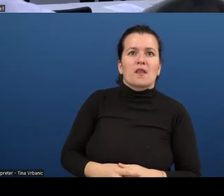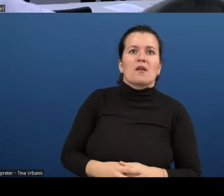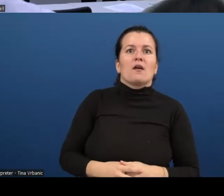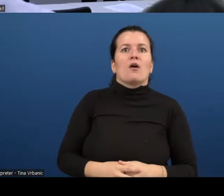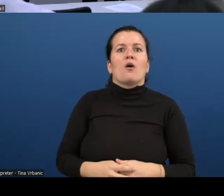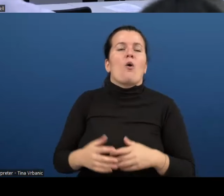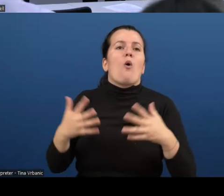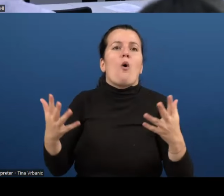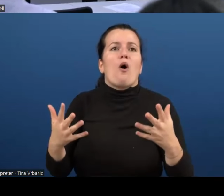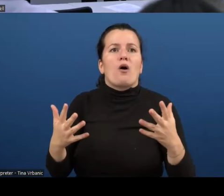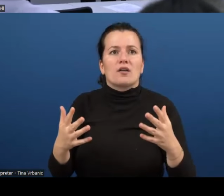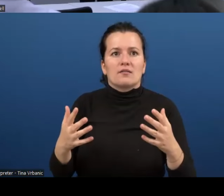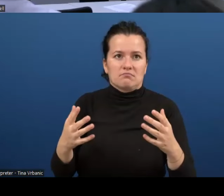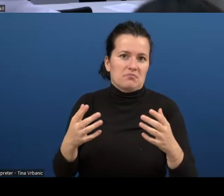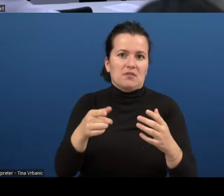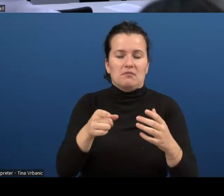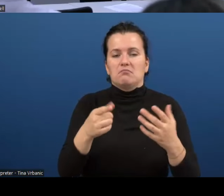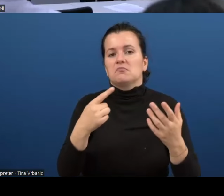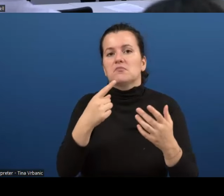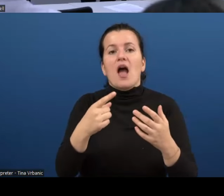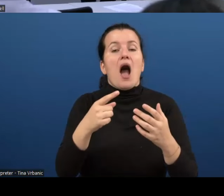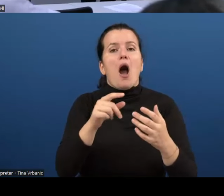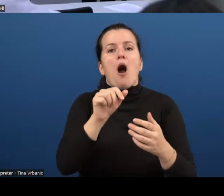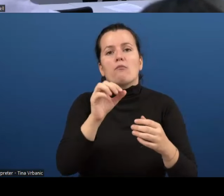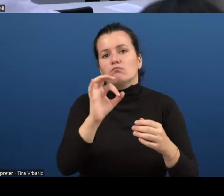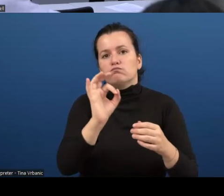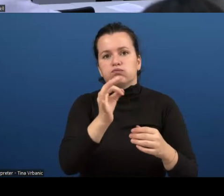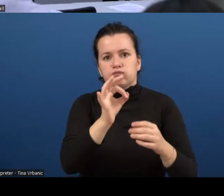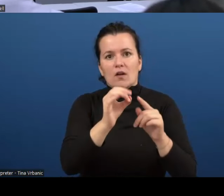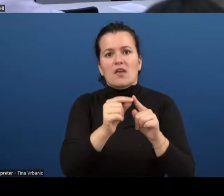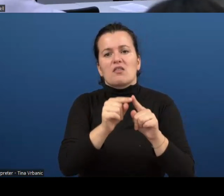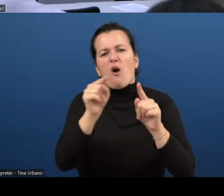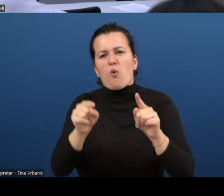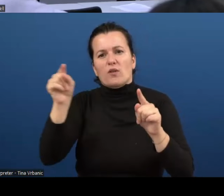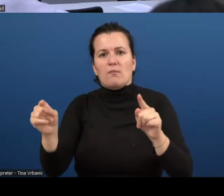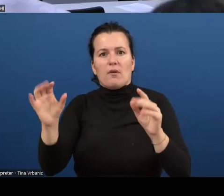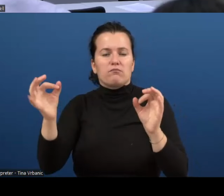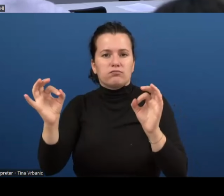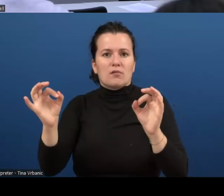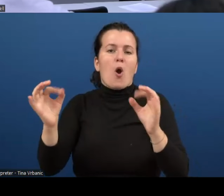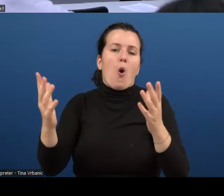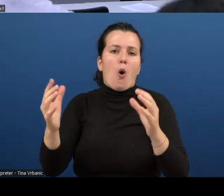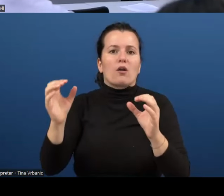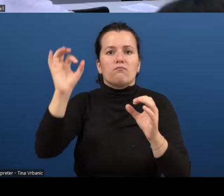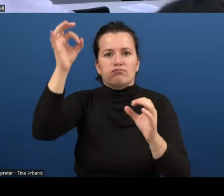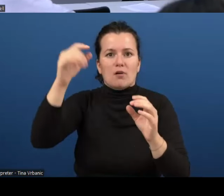had to use twice as big number. That's a common method in psychology that works. What we found